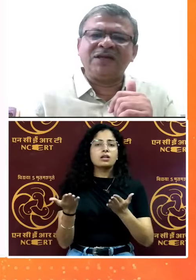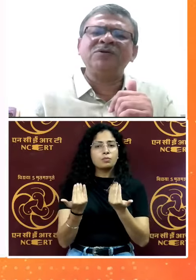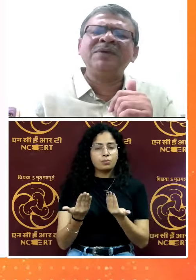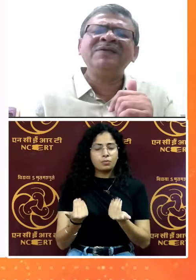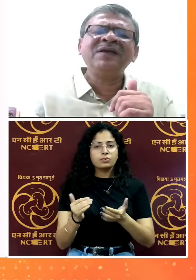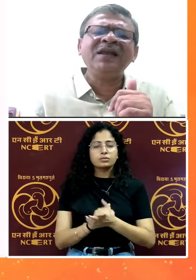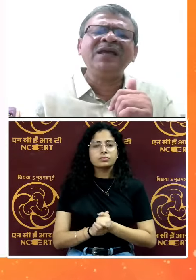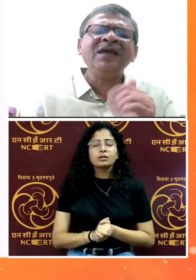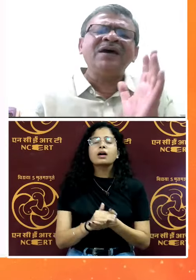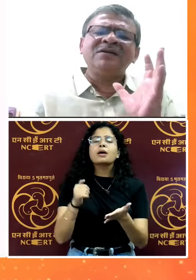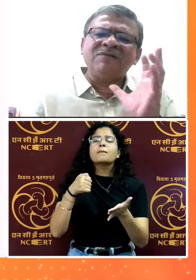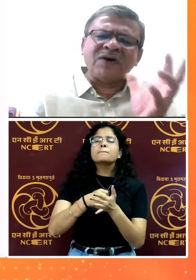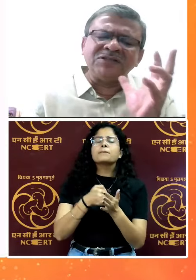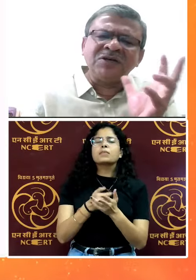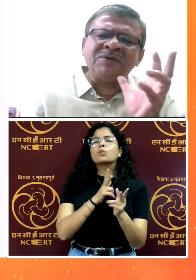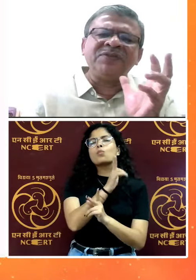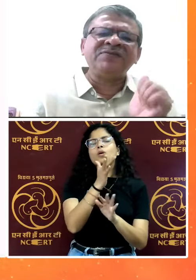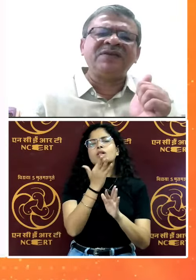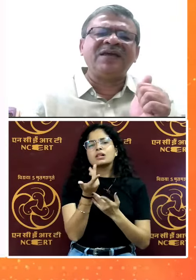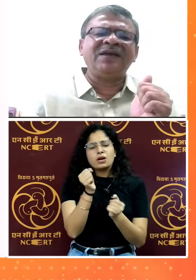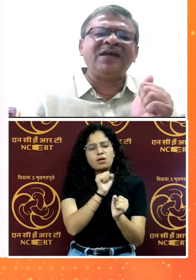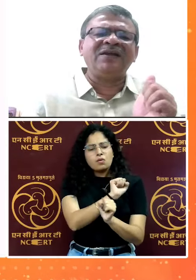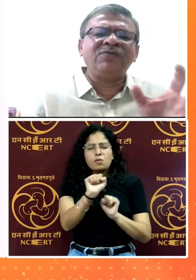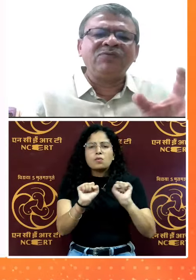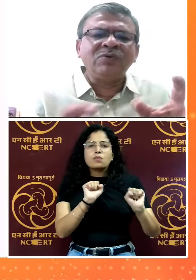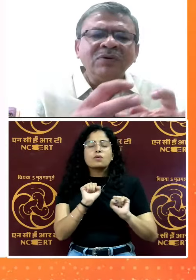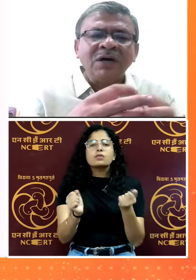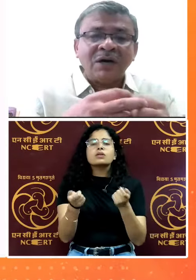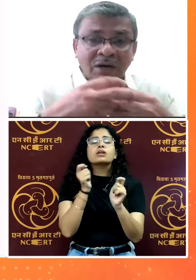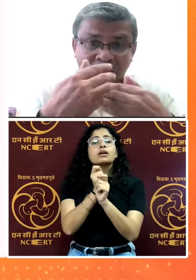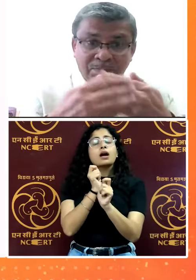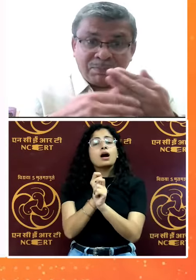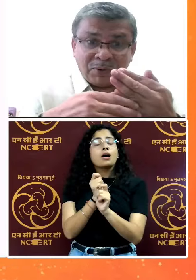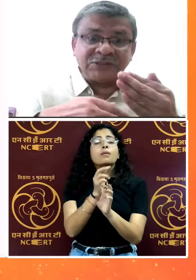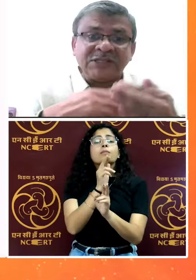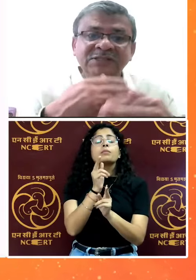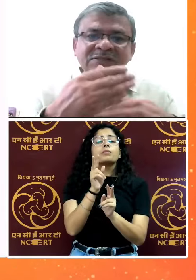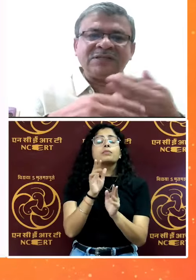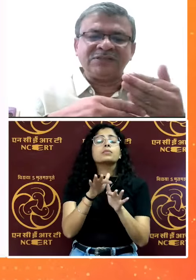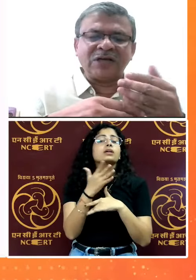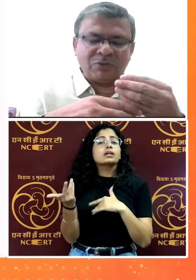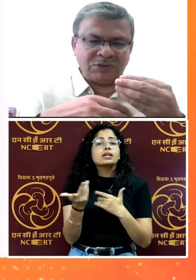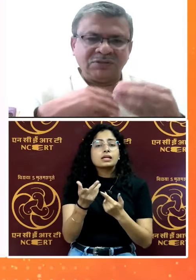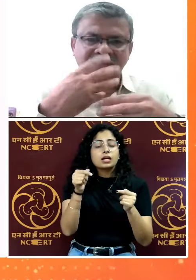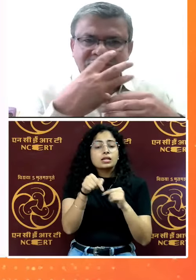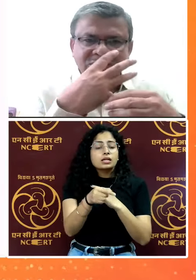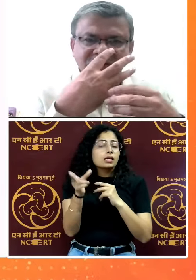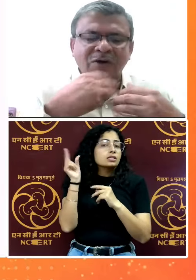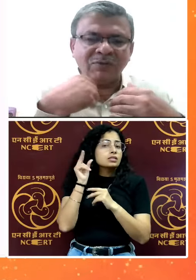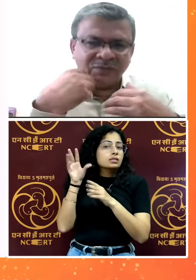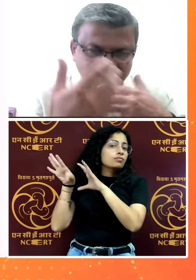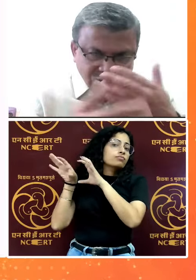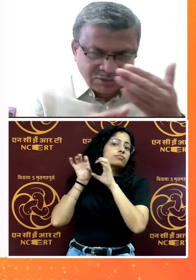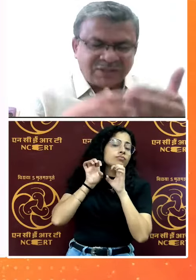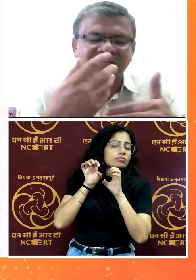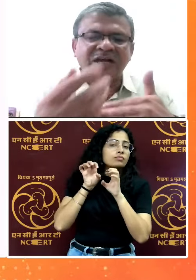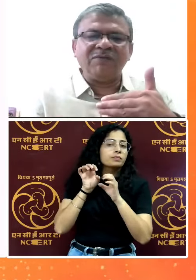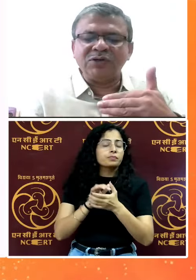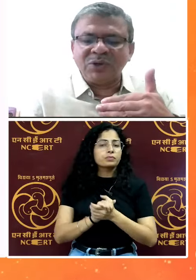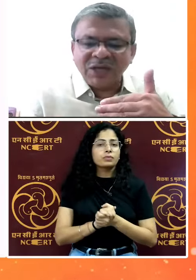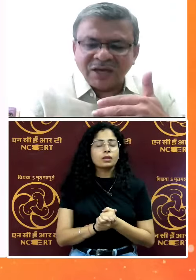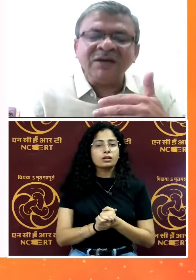of hearing aid. So basically, the function of this hearing aid is to process the sound, the sound which